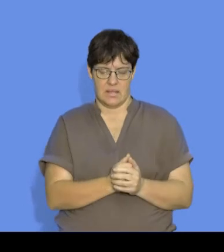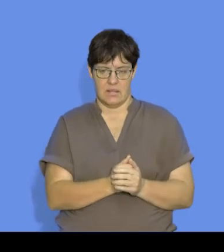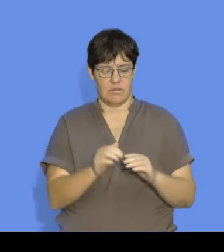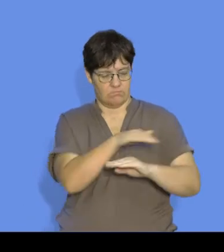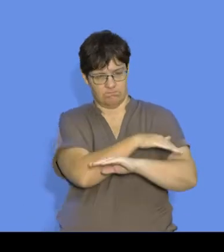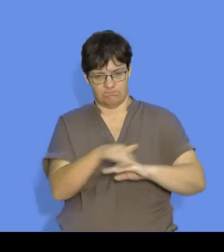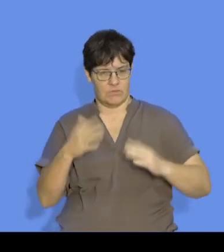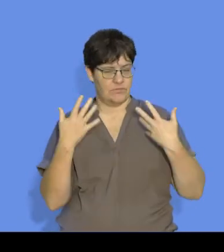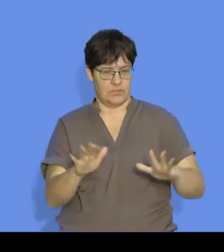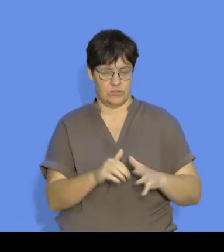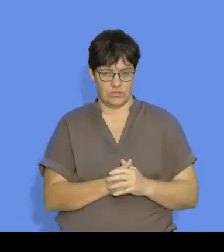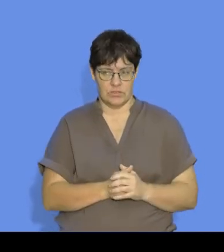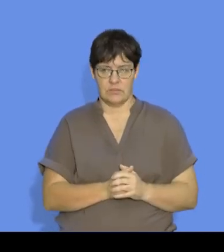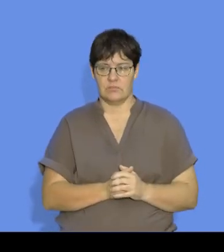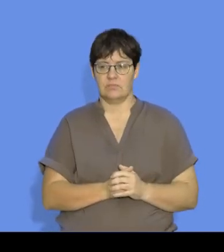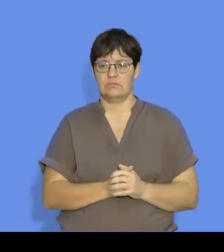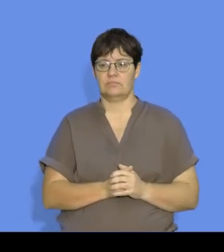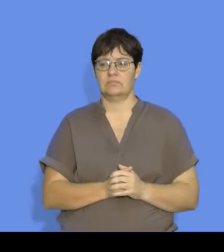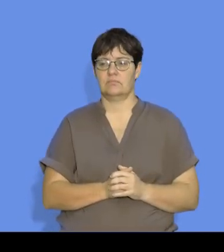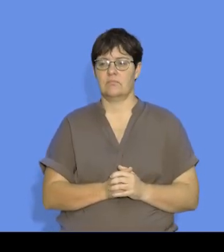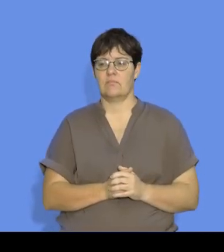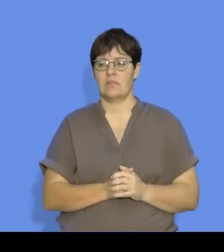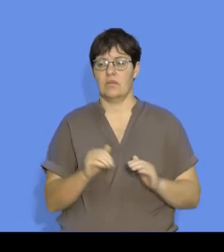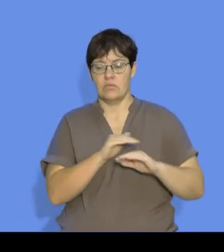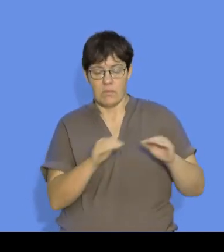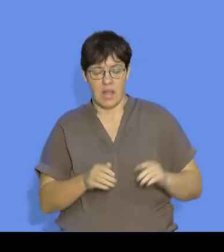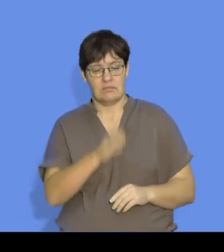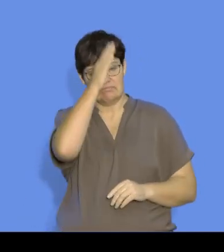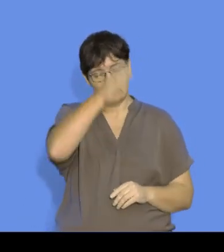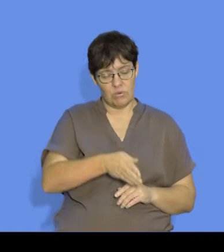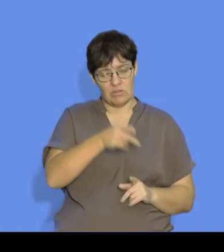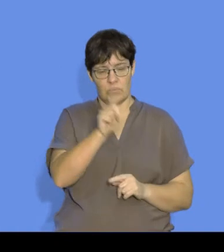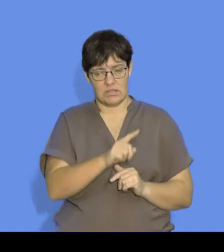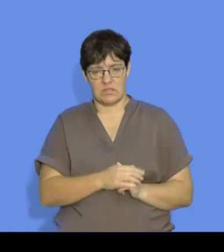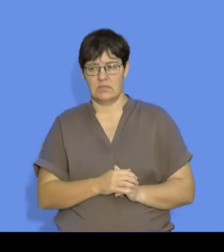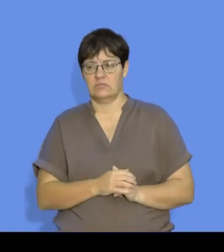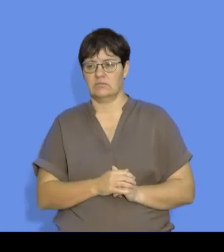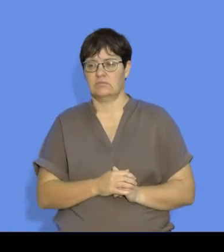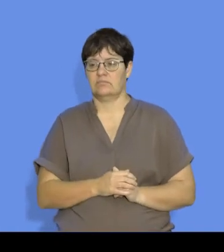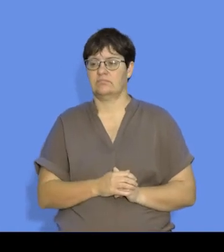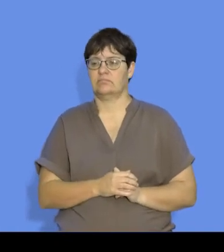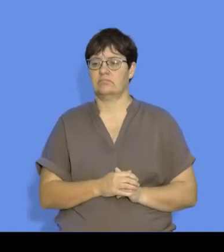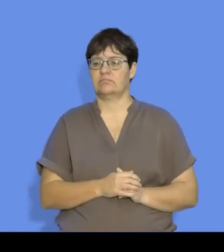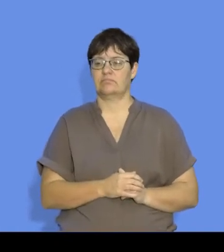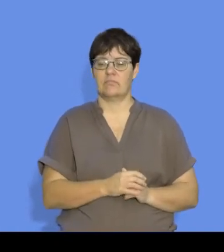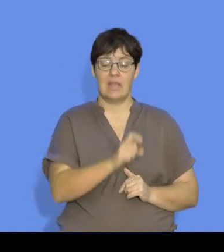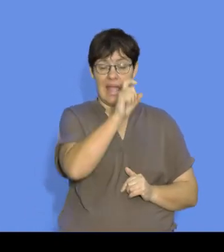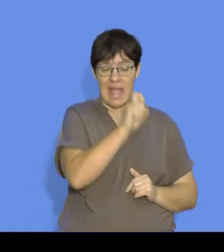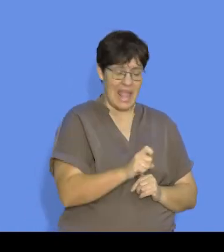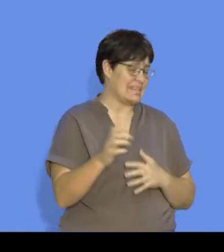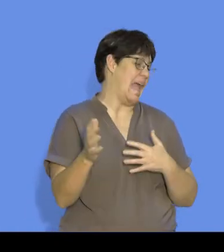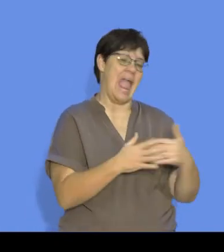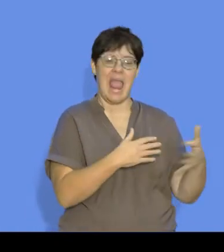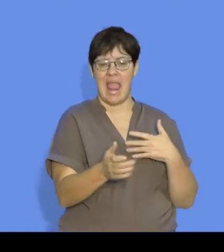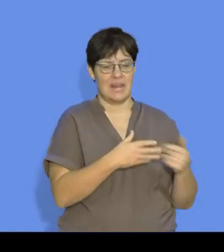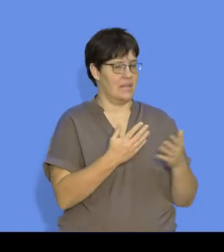asymptote, which is the horizontal one. The domain and the range of this, the domain, definitely x can